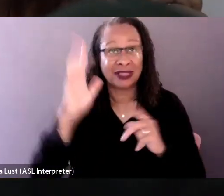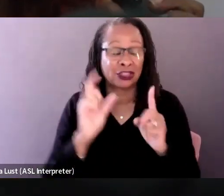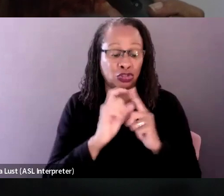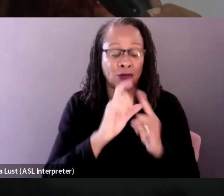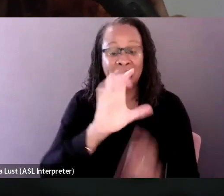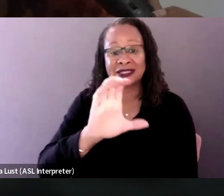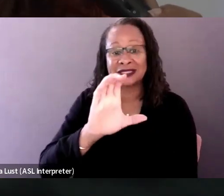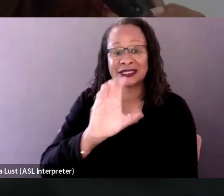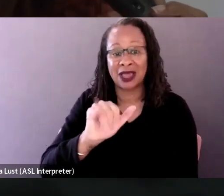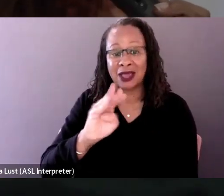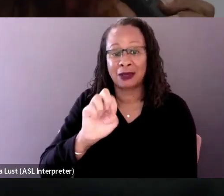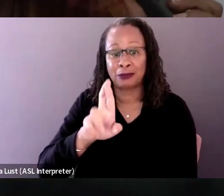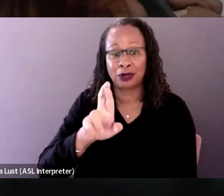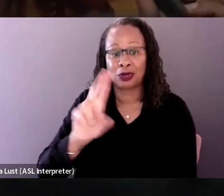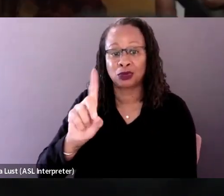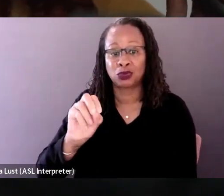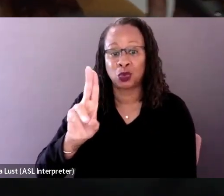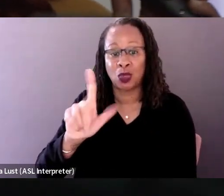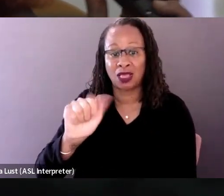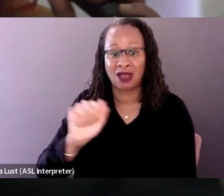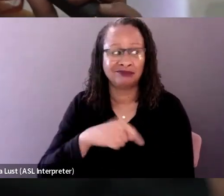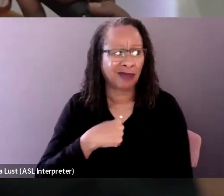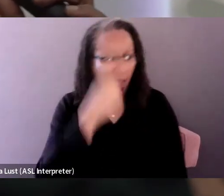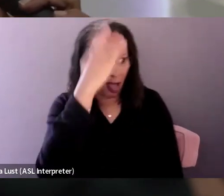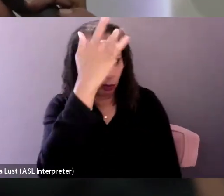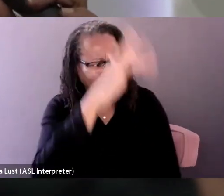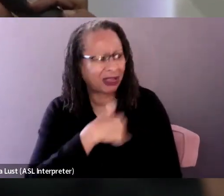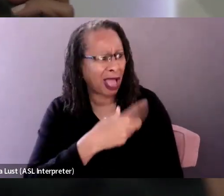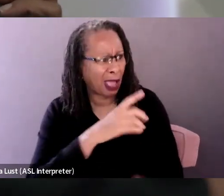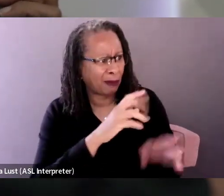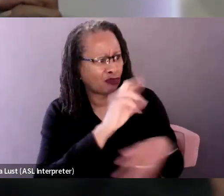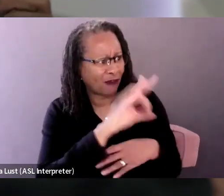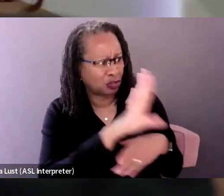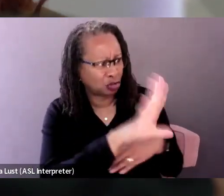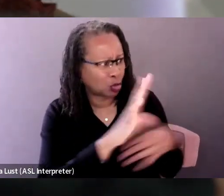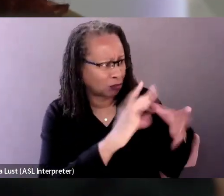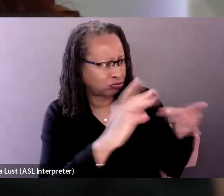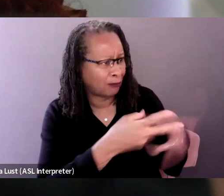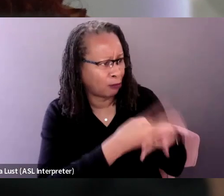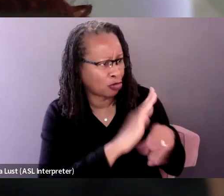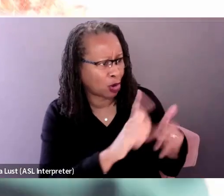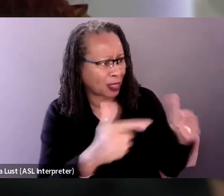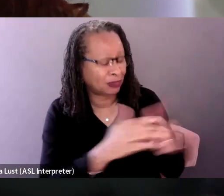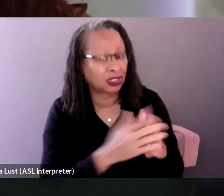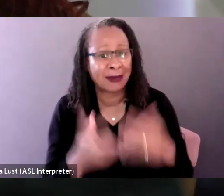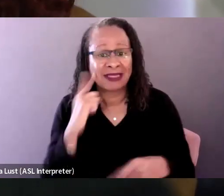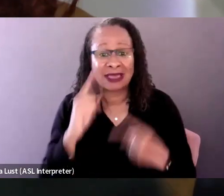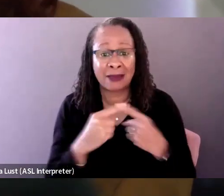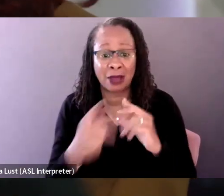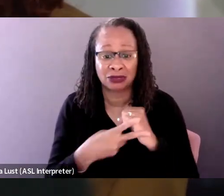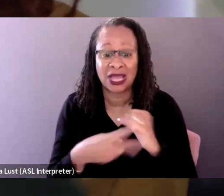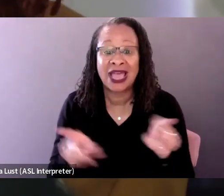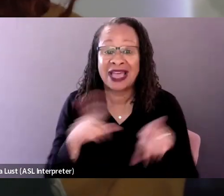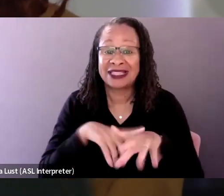I'm referencing you and borrowing your language and how I think about Mavis Beacon." And also around that time, Getty joined the project, and